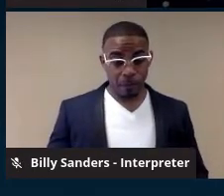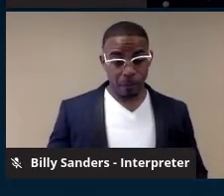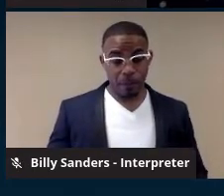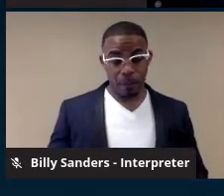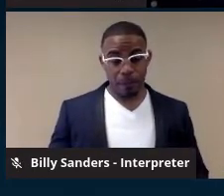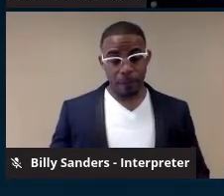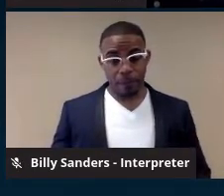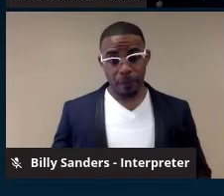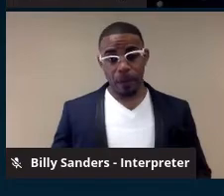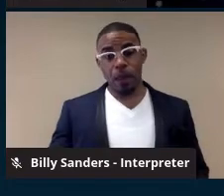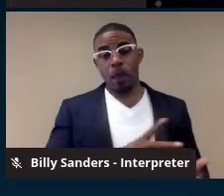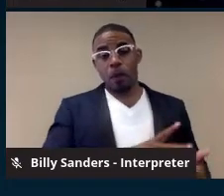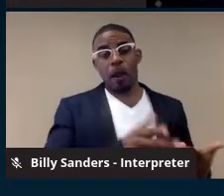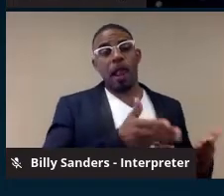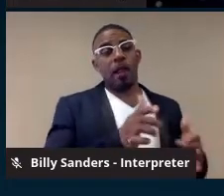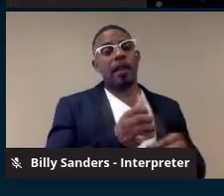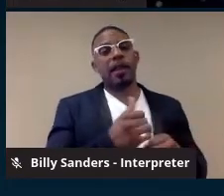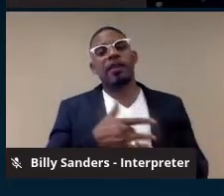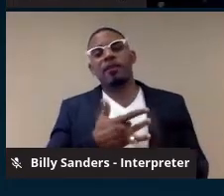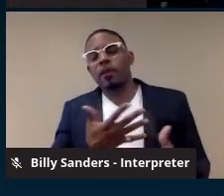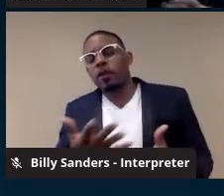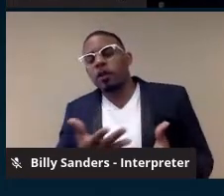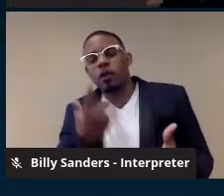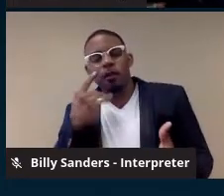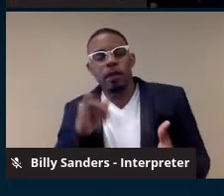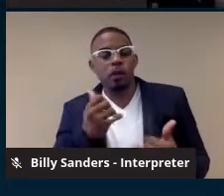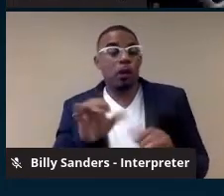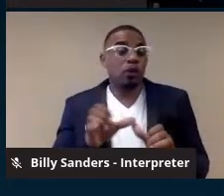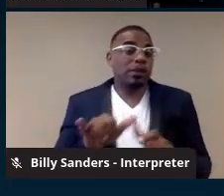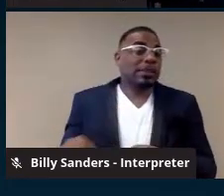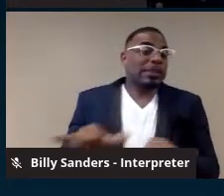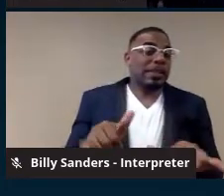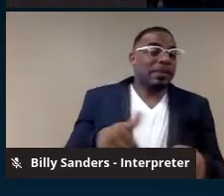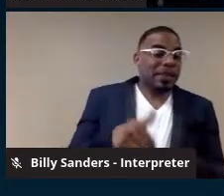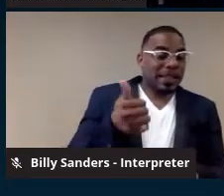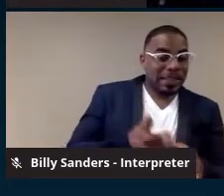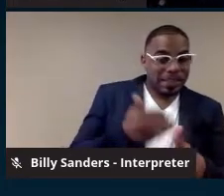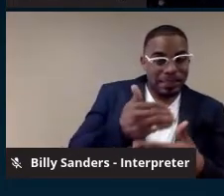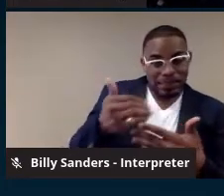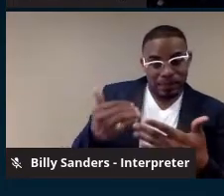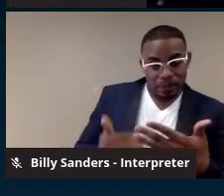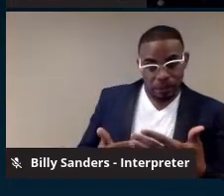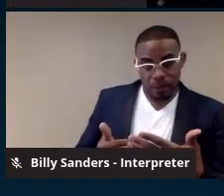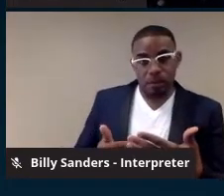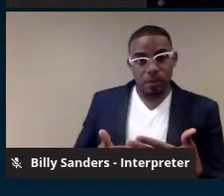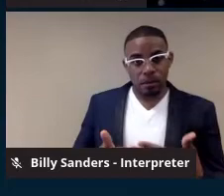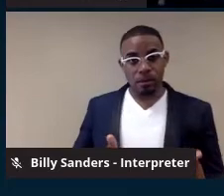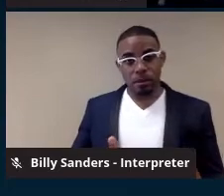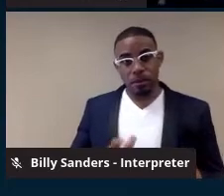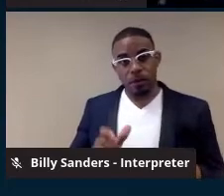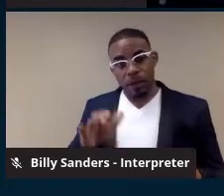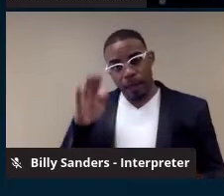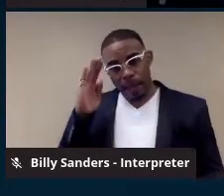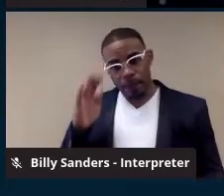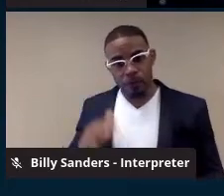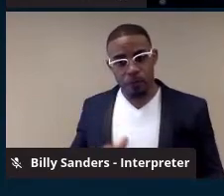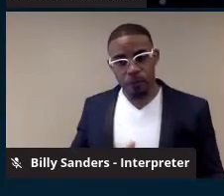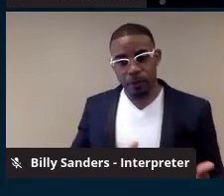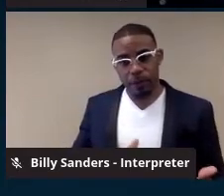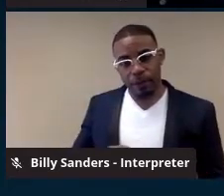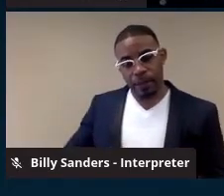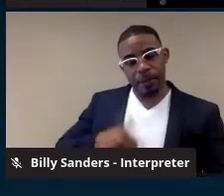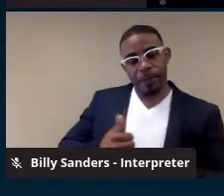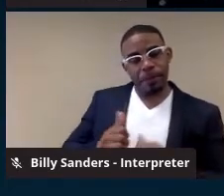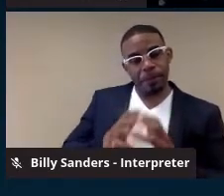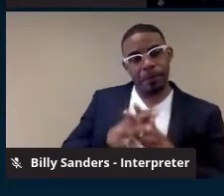you get a feel for the difference between the two. Maybe try and do the same thing in each app and see quite how differently you have to implement